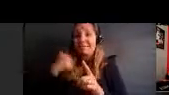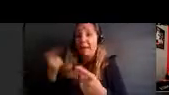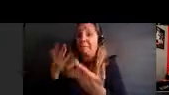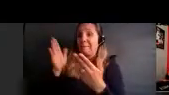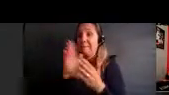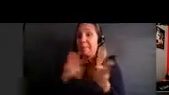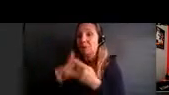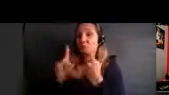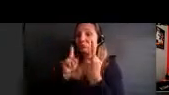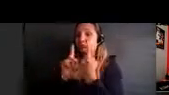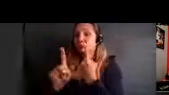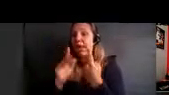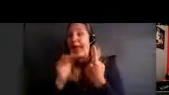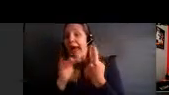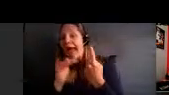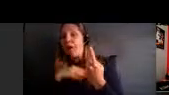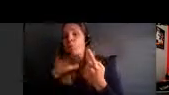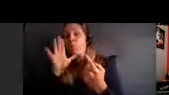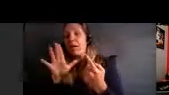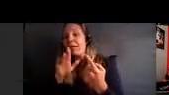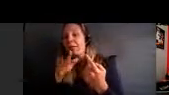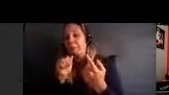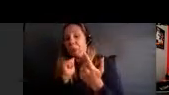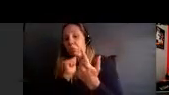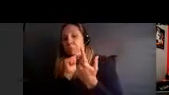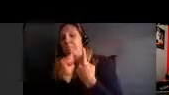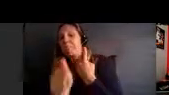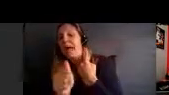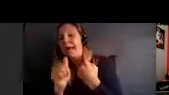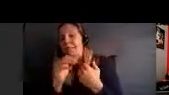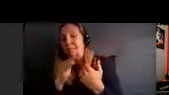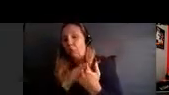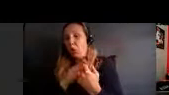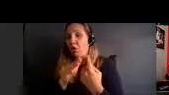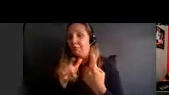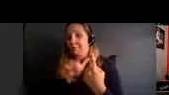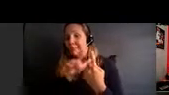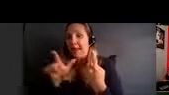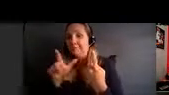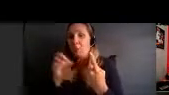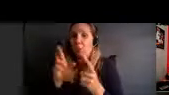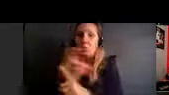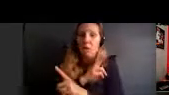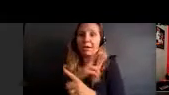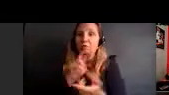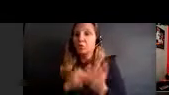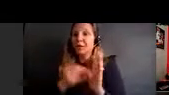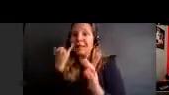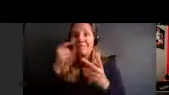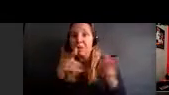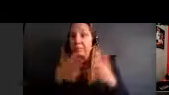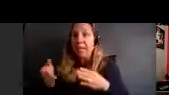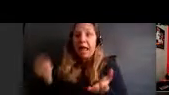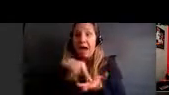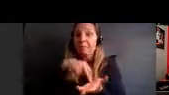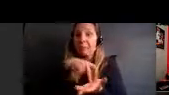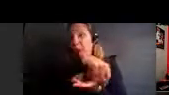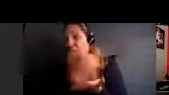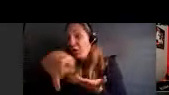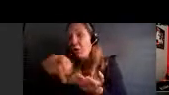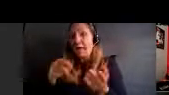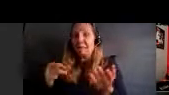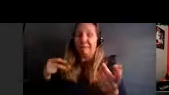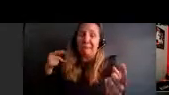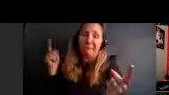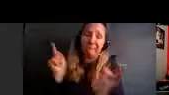hey, I'm just about to pass you on your left. That way, if they were about to lunge out to the left and go to the washroom or something, that they're not about to trip